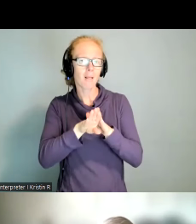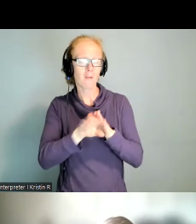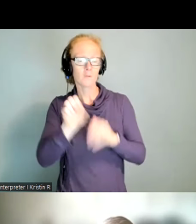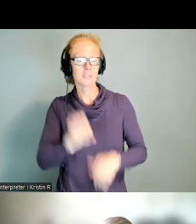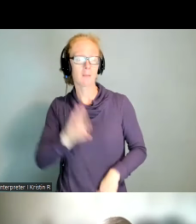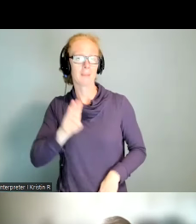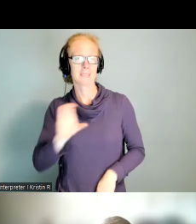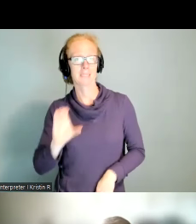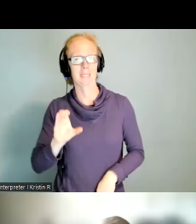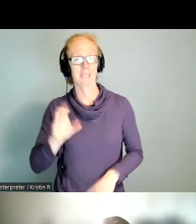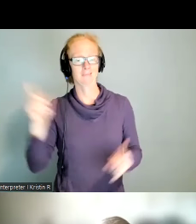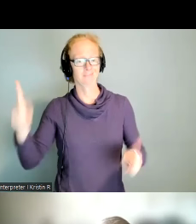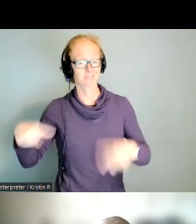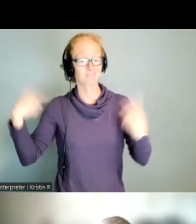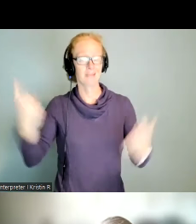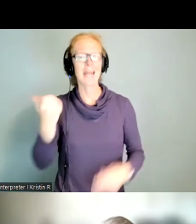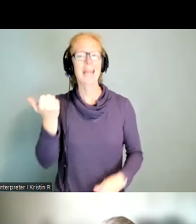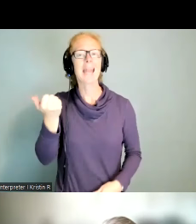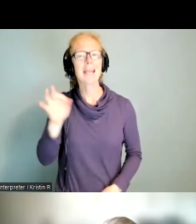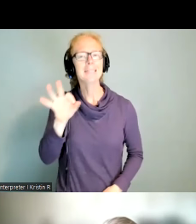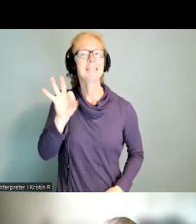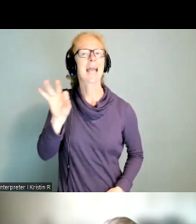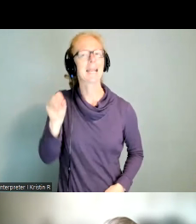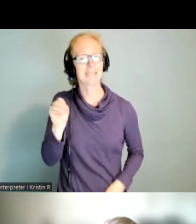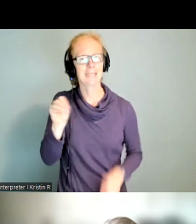Bay since 1990.